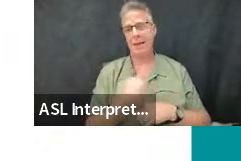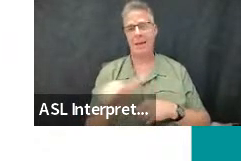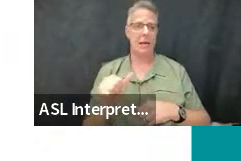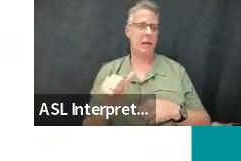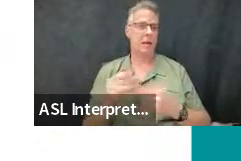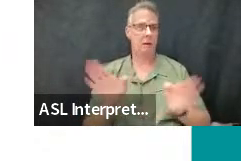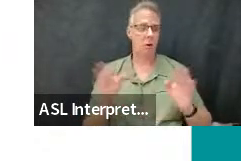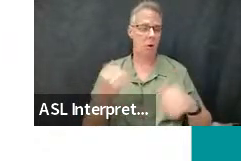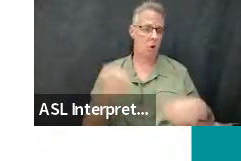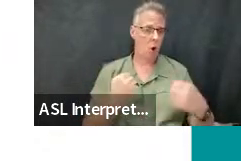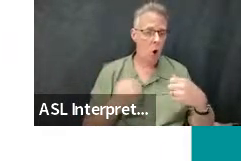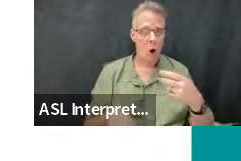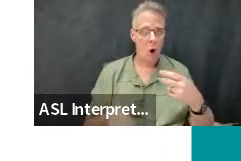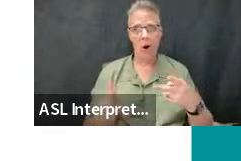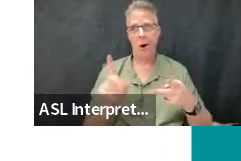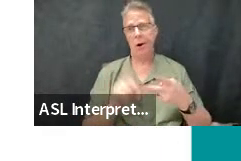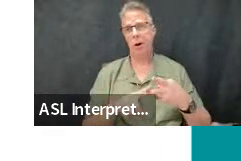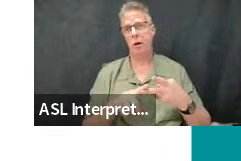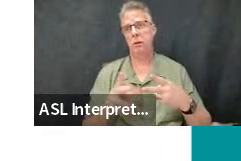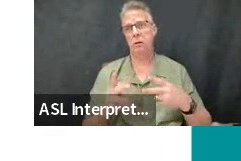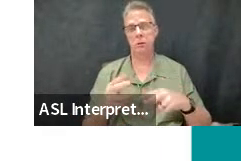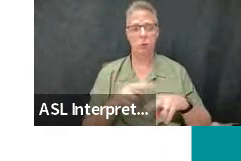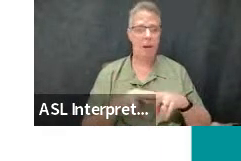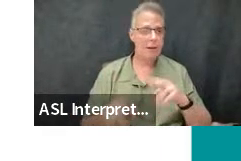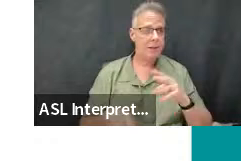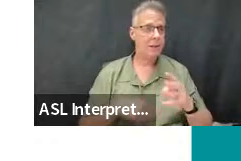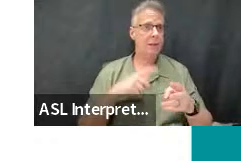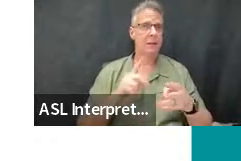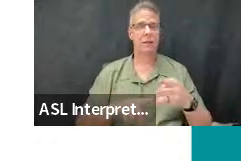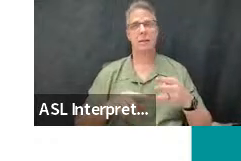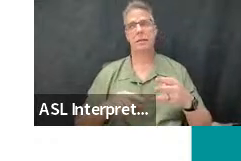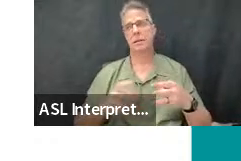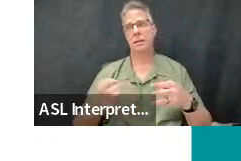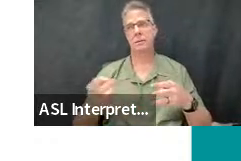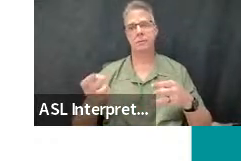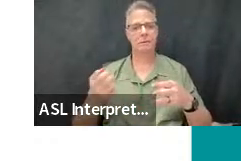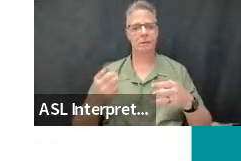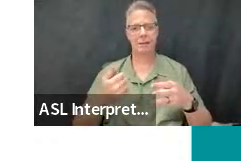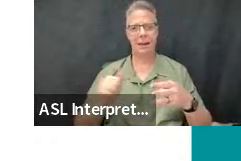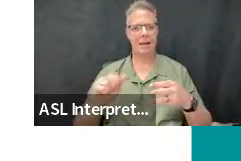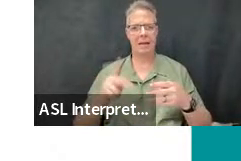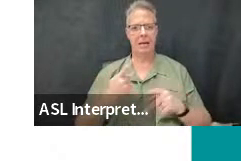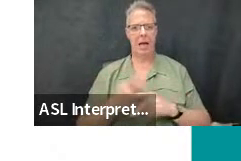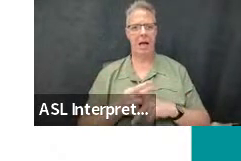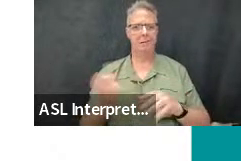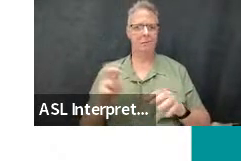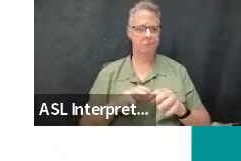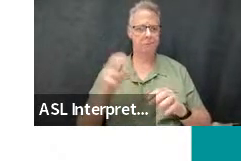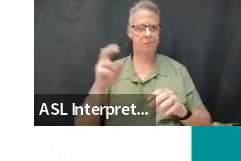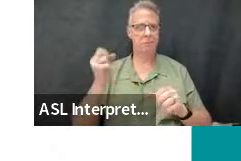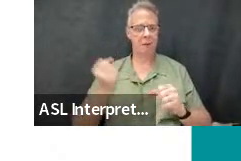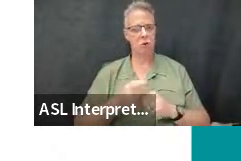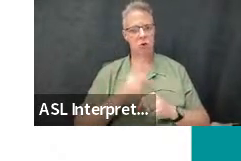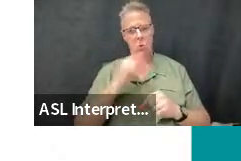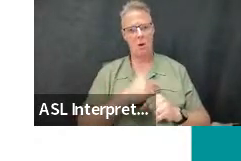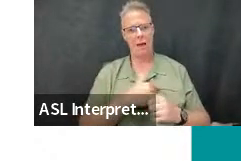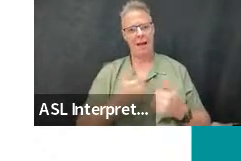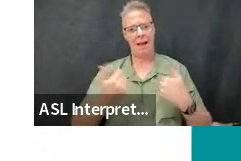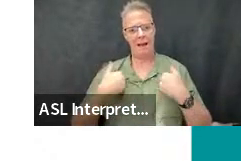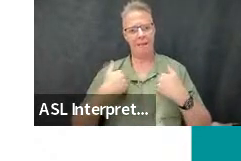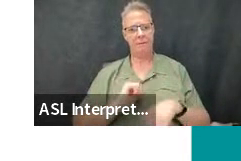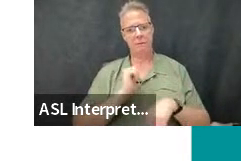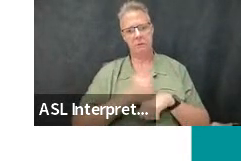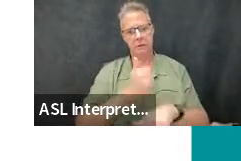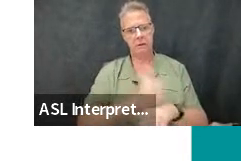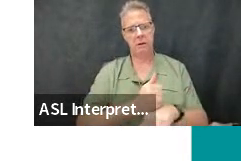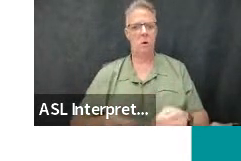it be by vehicle, transit, or active transportation, being able to have additional facilities, being